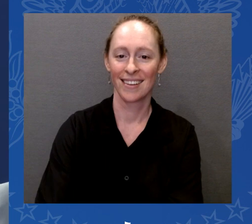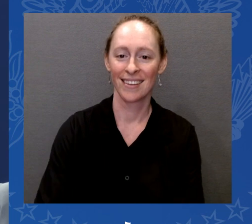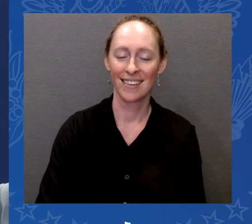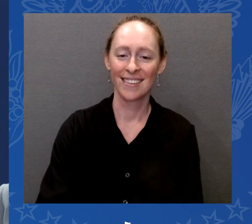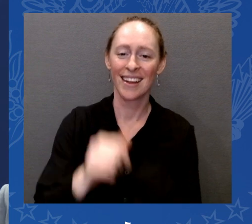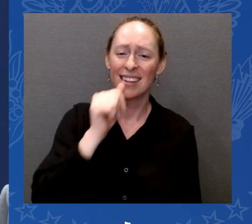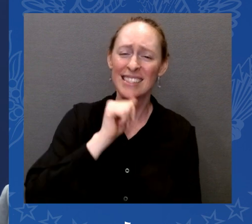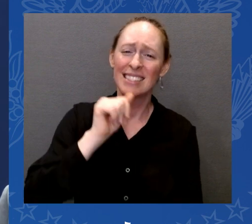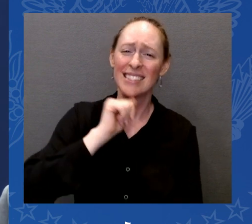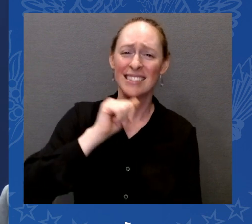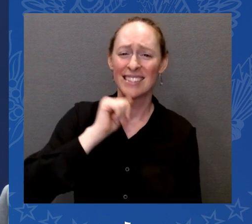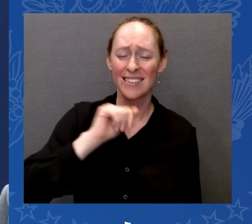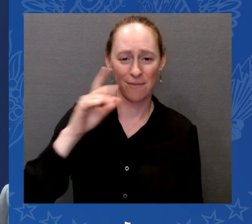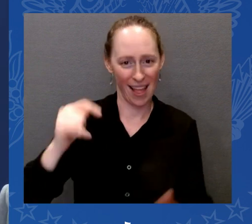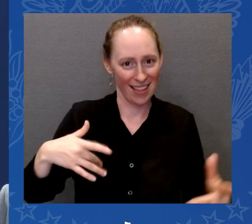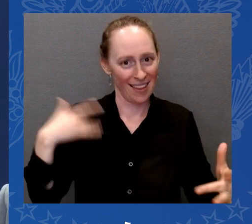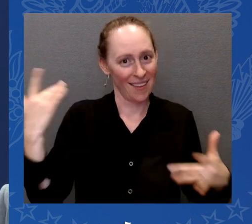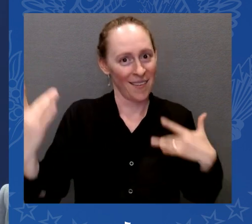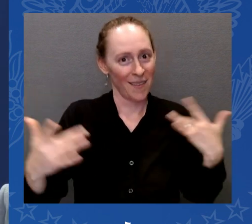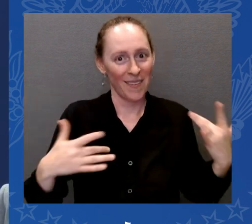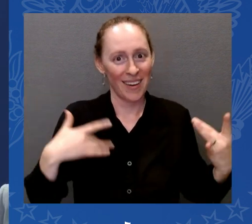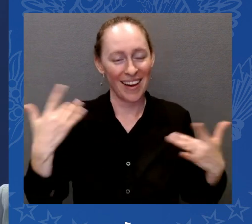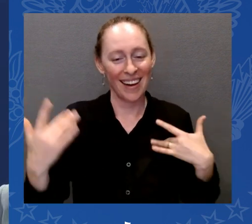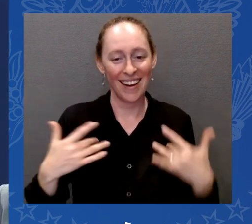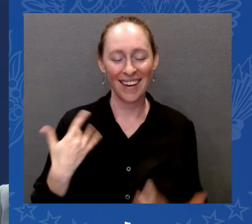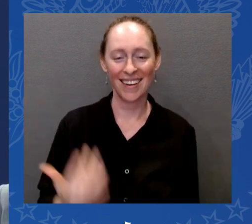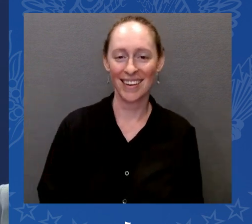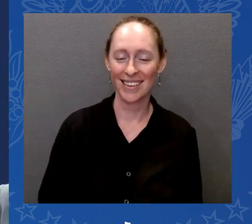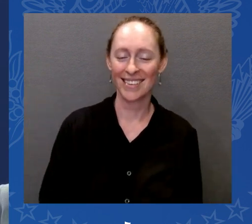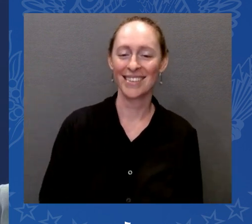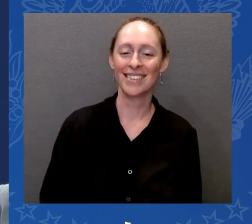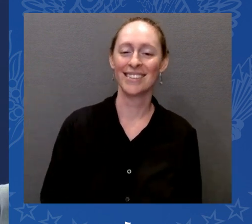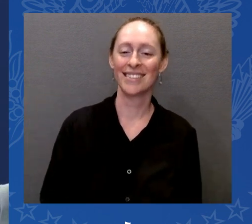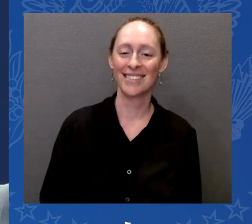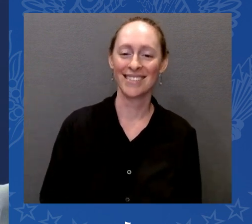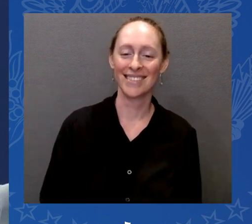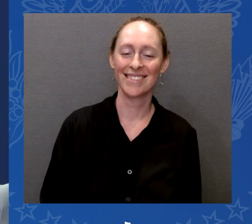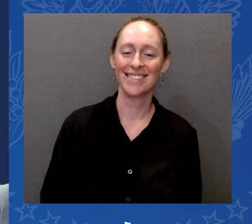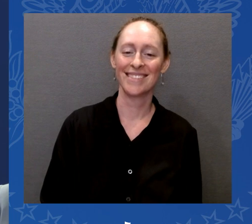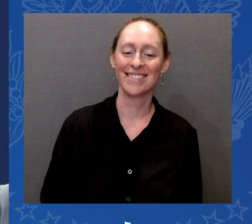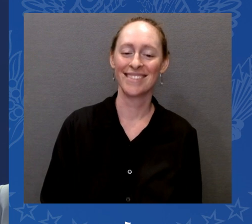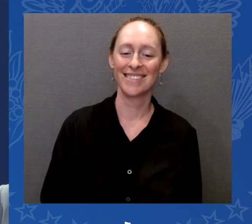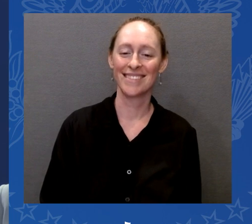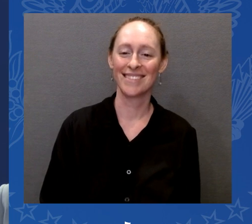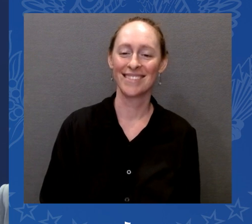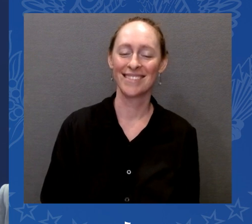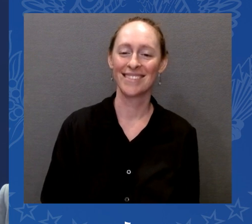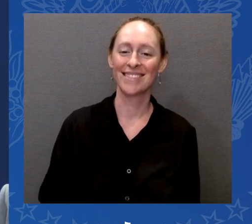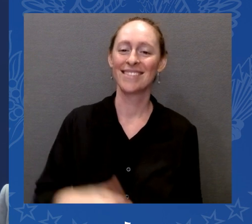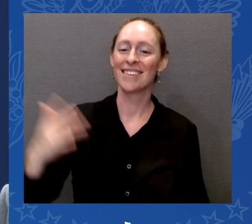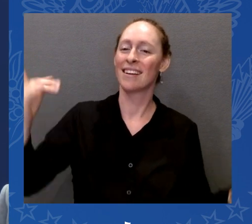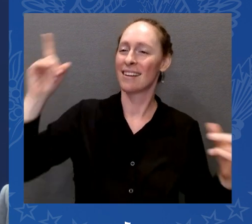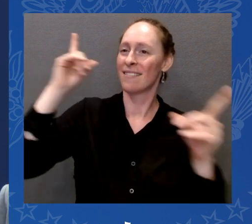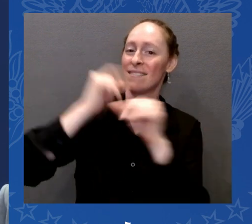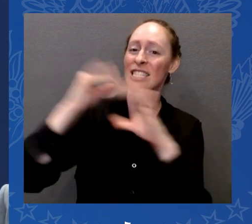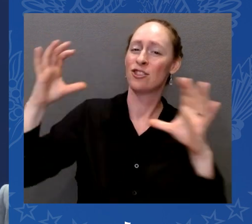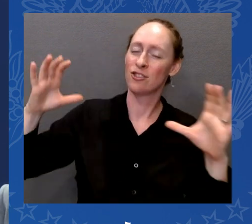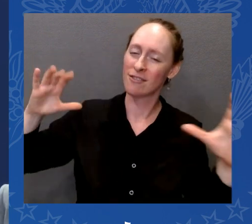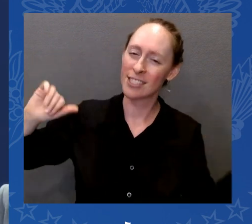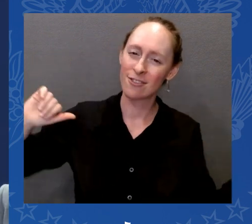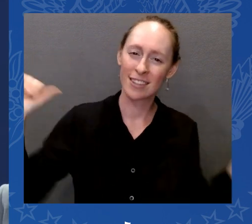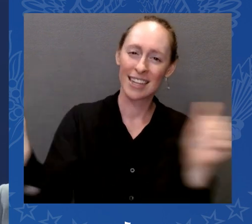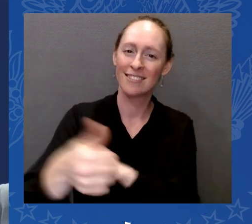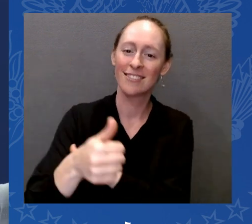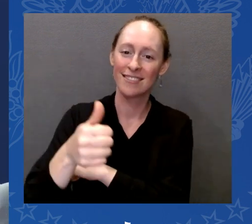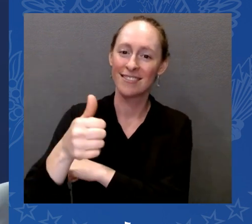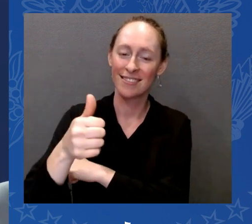is. We use the word all the time, transformational, but this is transformational. And it's not just here, but it's